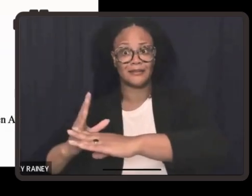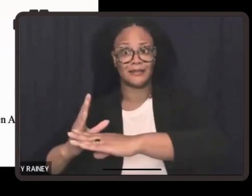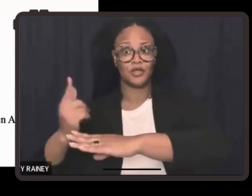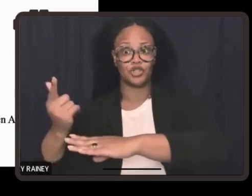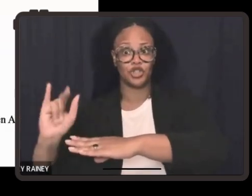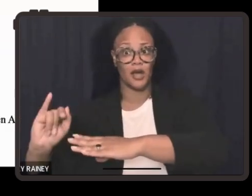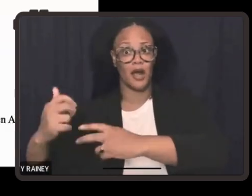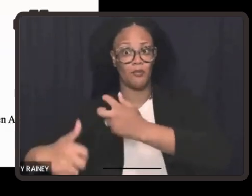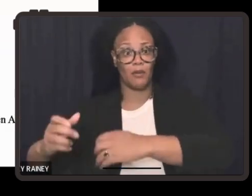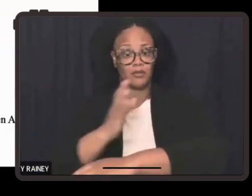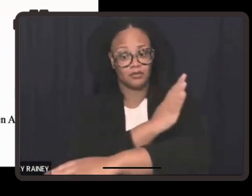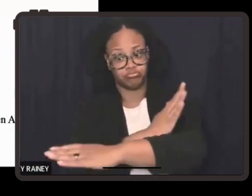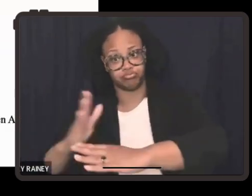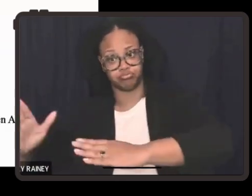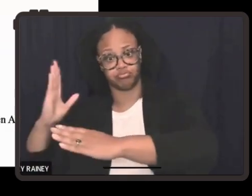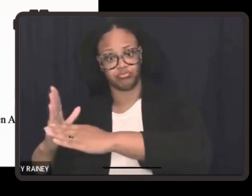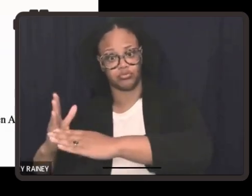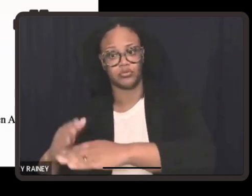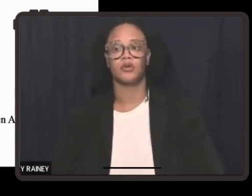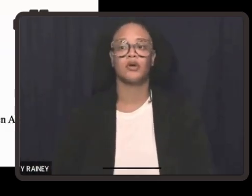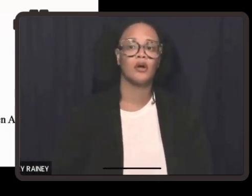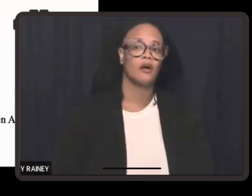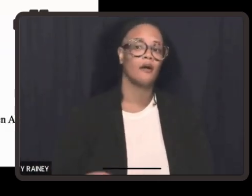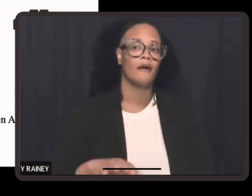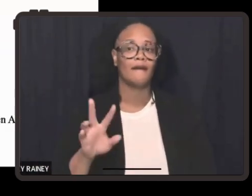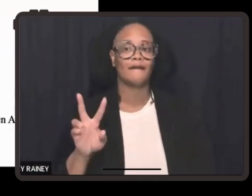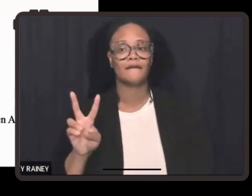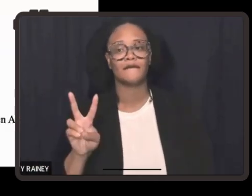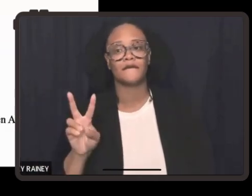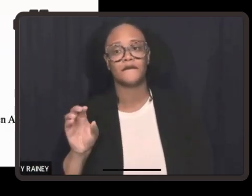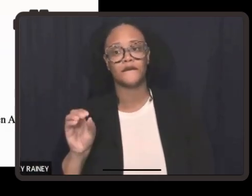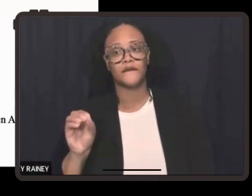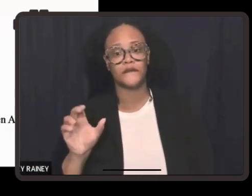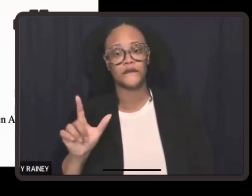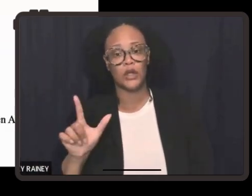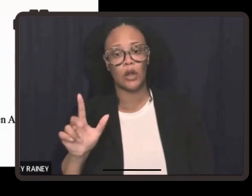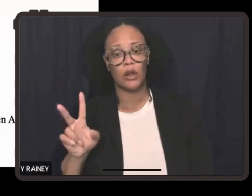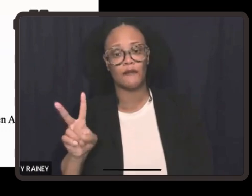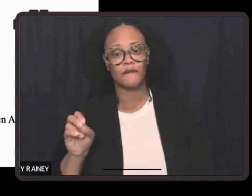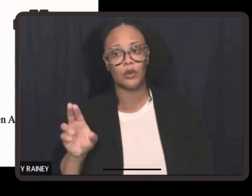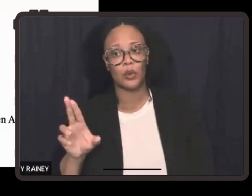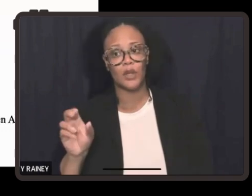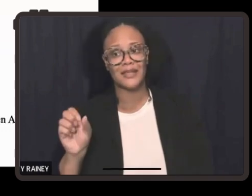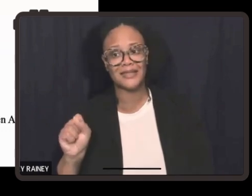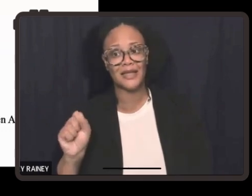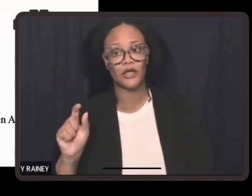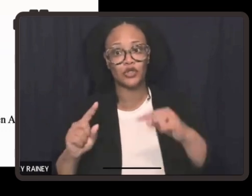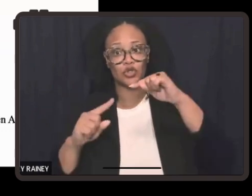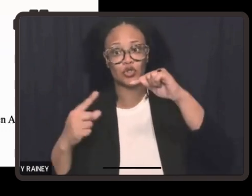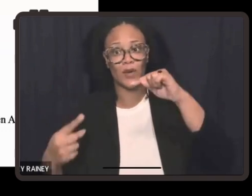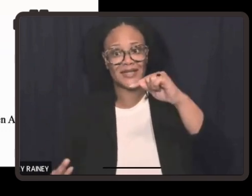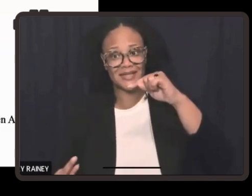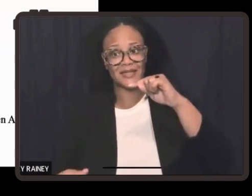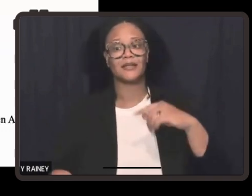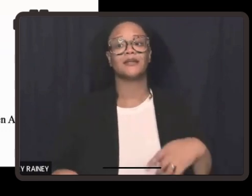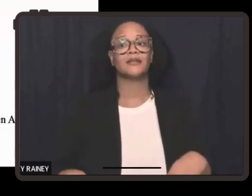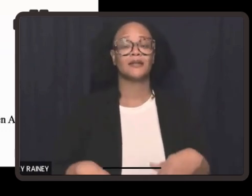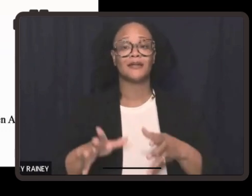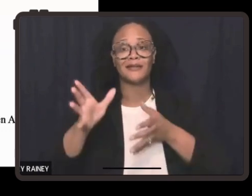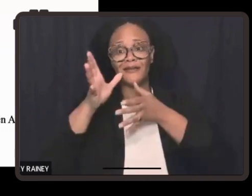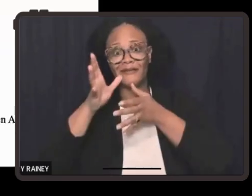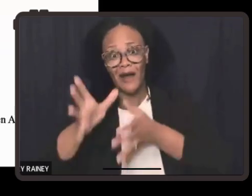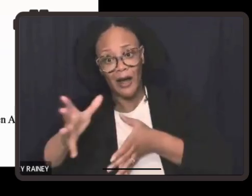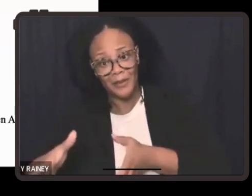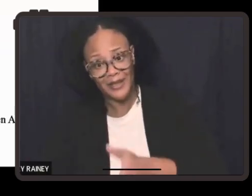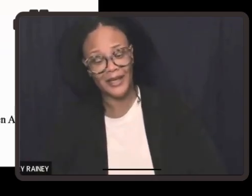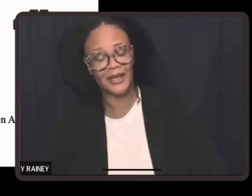the volvulus twists. These are the vomiting. And it's all, I spoke